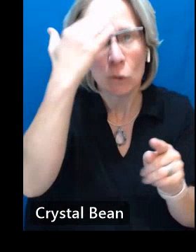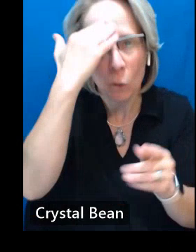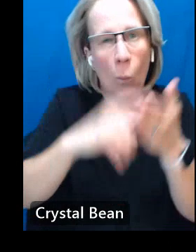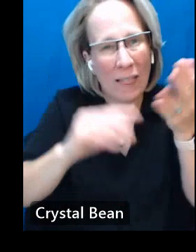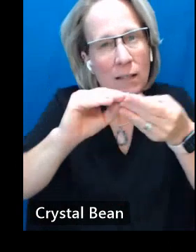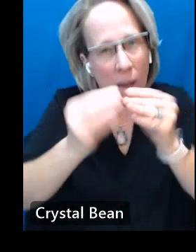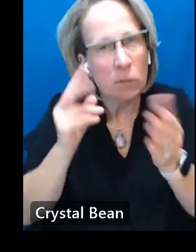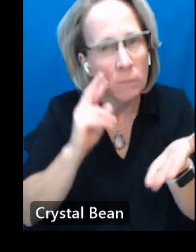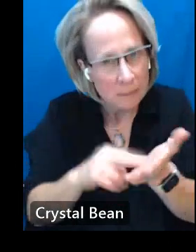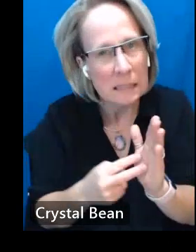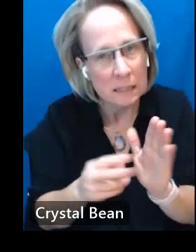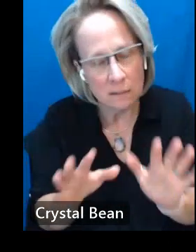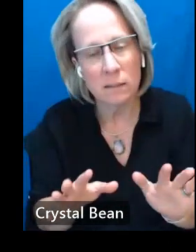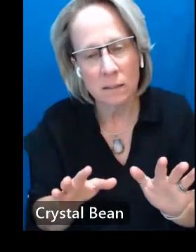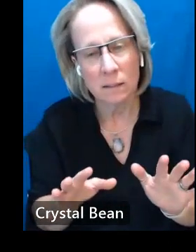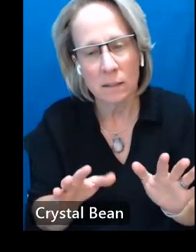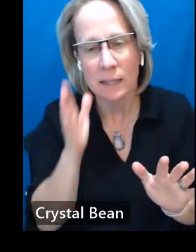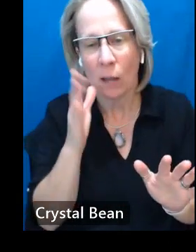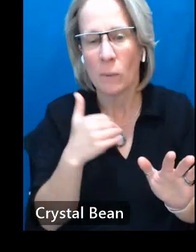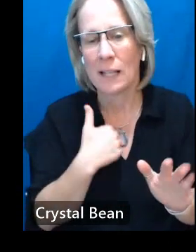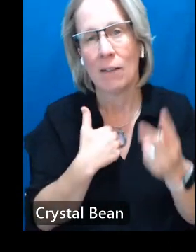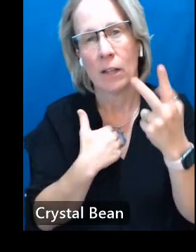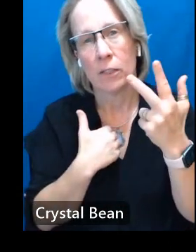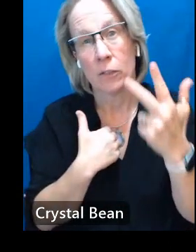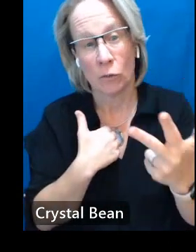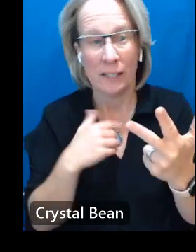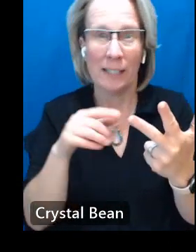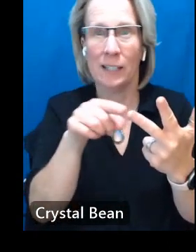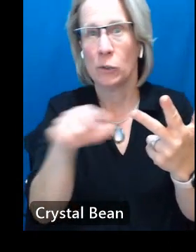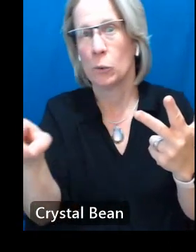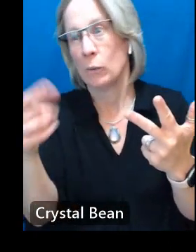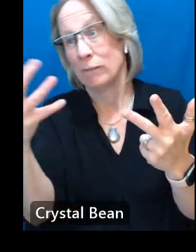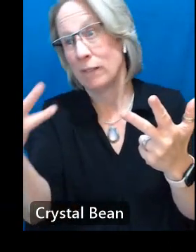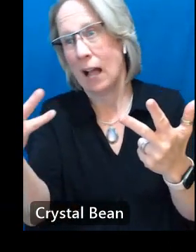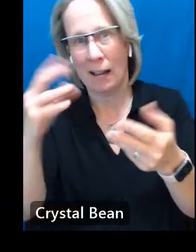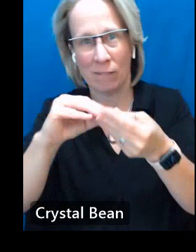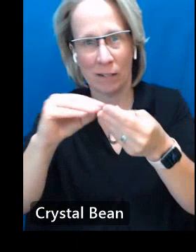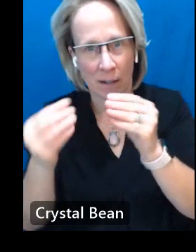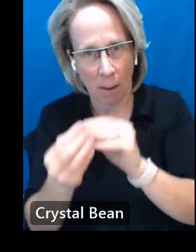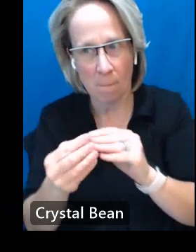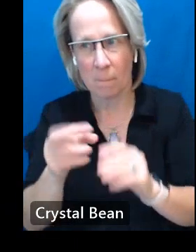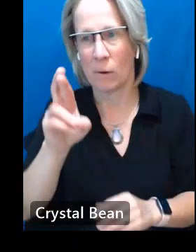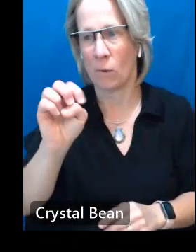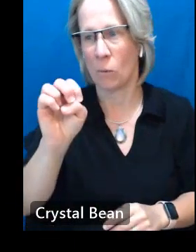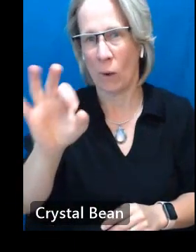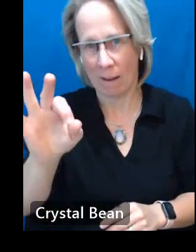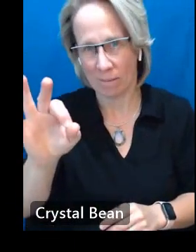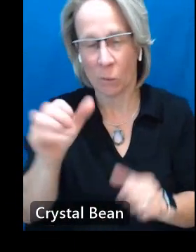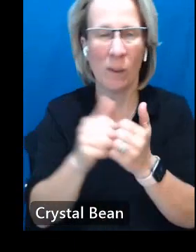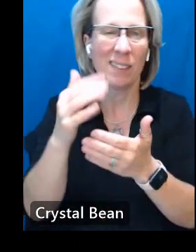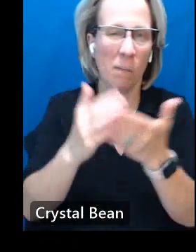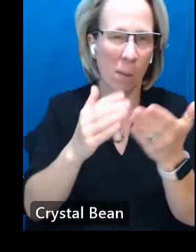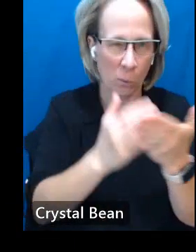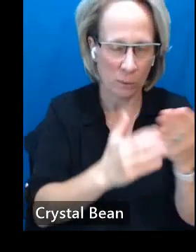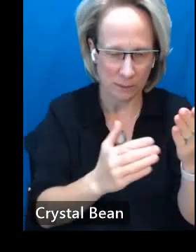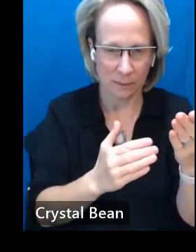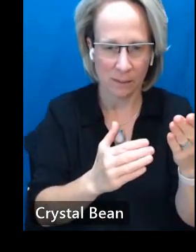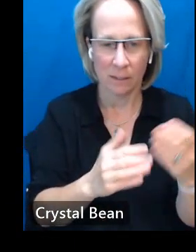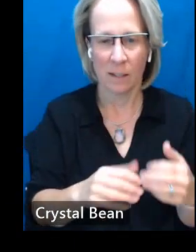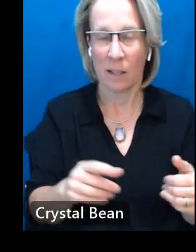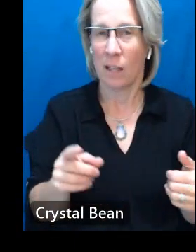going to have 3 to 5 digit Bud Refs with component parts. So the first one is almost always going